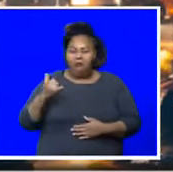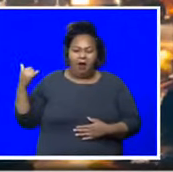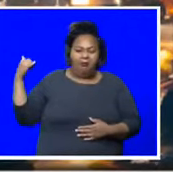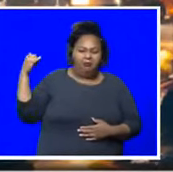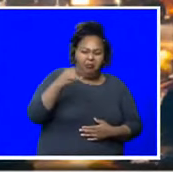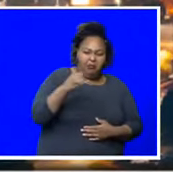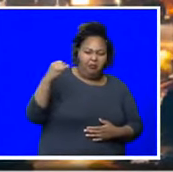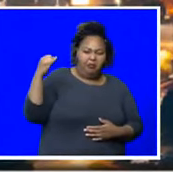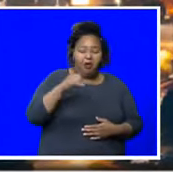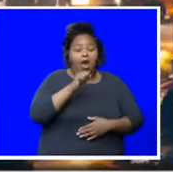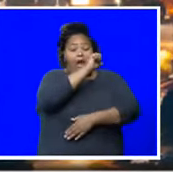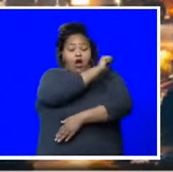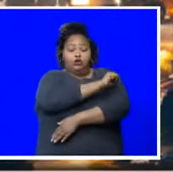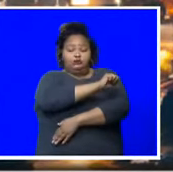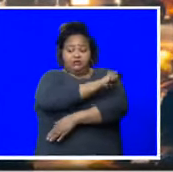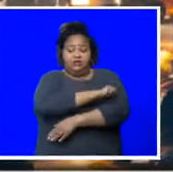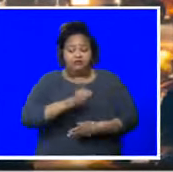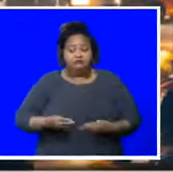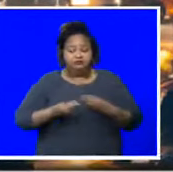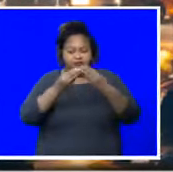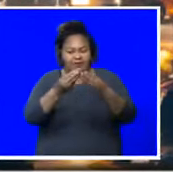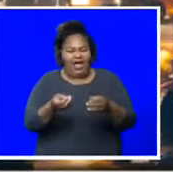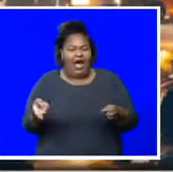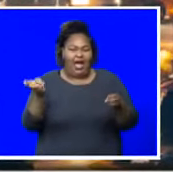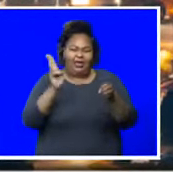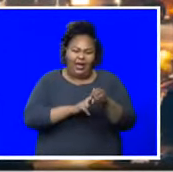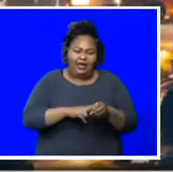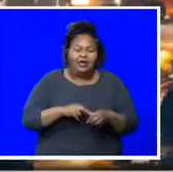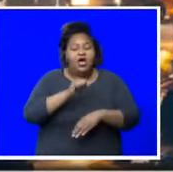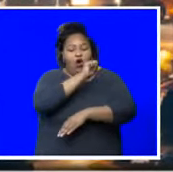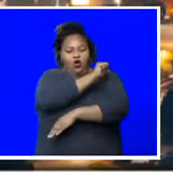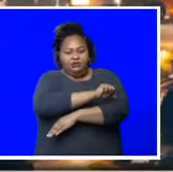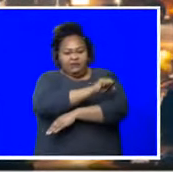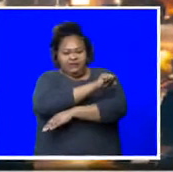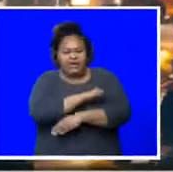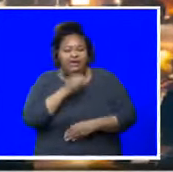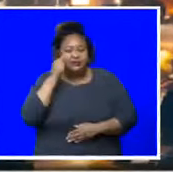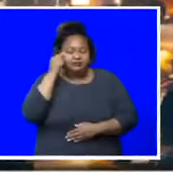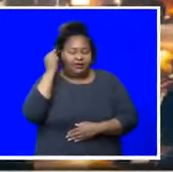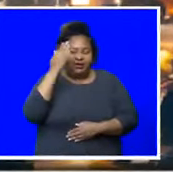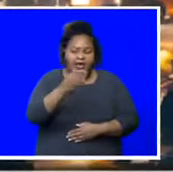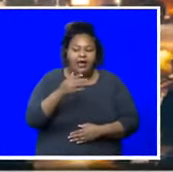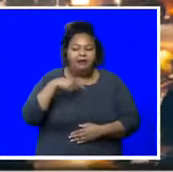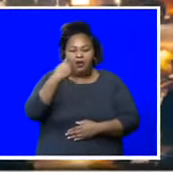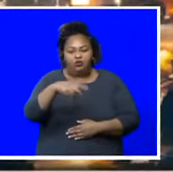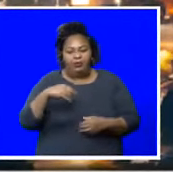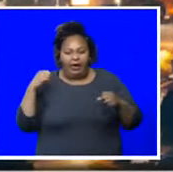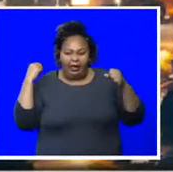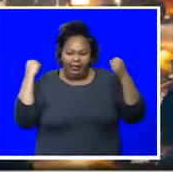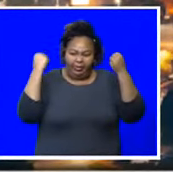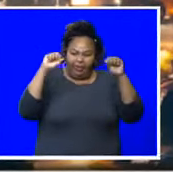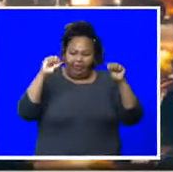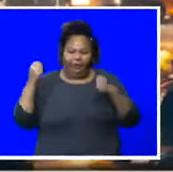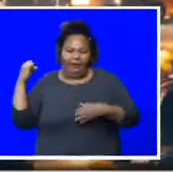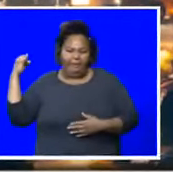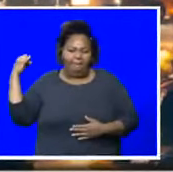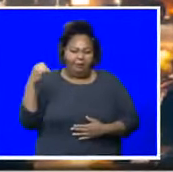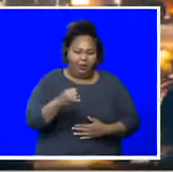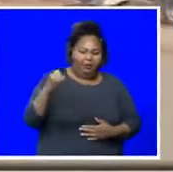nakhona umsindo uchubeke njalo ngekhathi ke esibhedlela kwagwazwana. Munye-ke ugcine yalimala kamatima abasesimeni